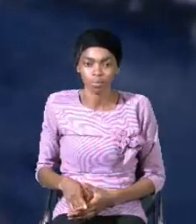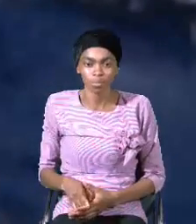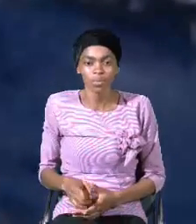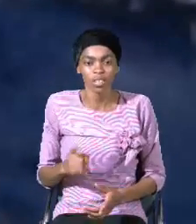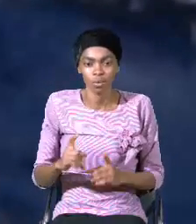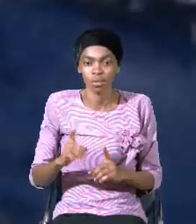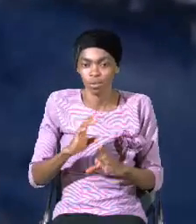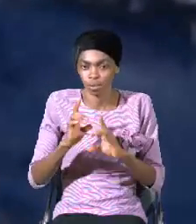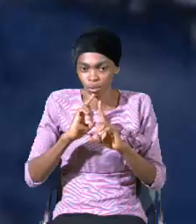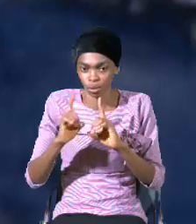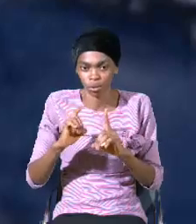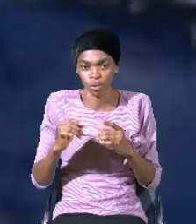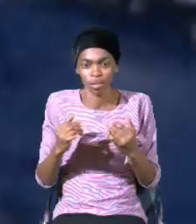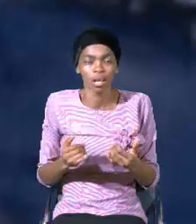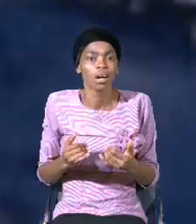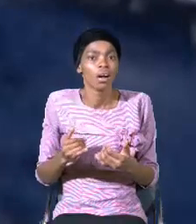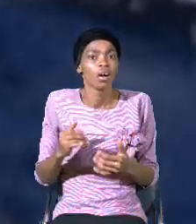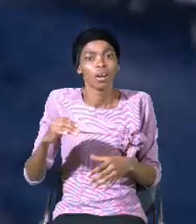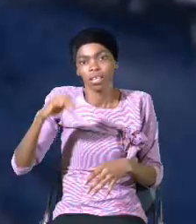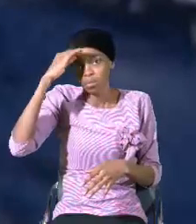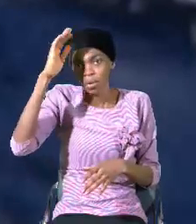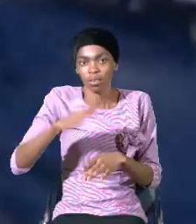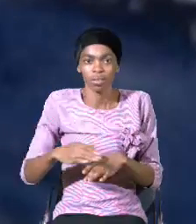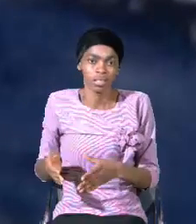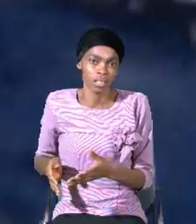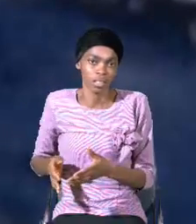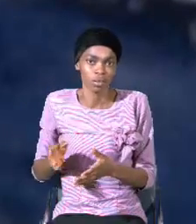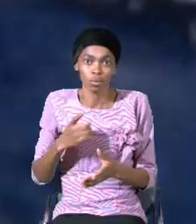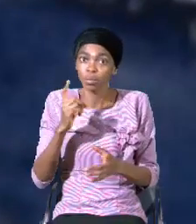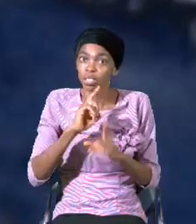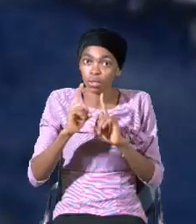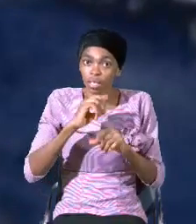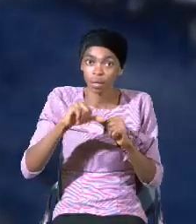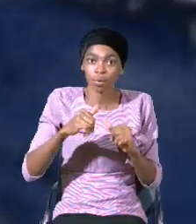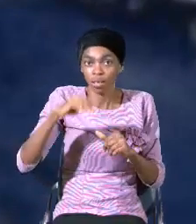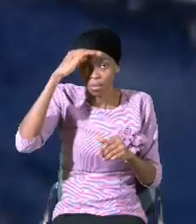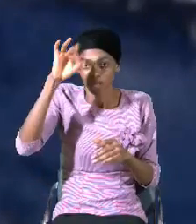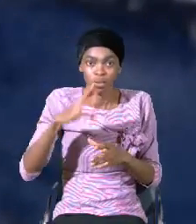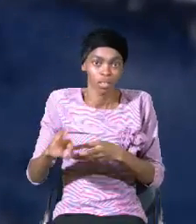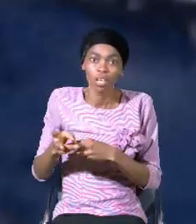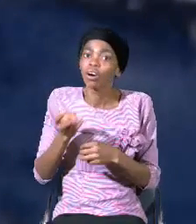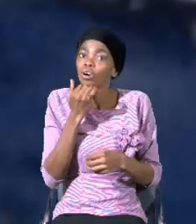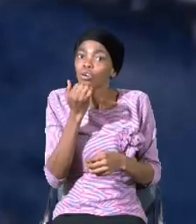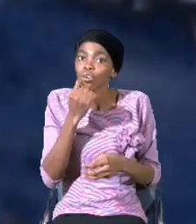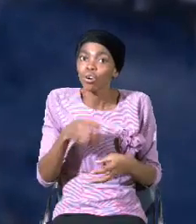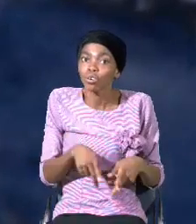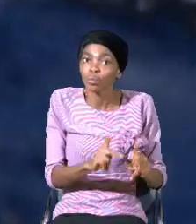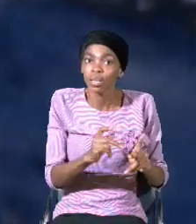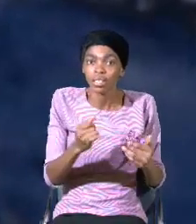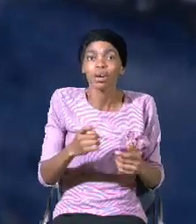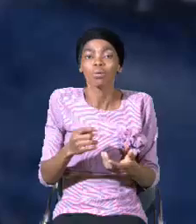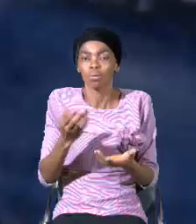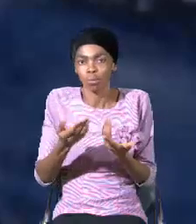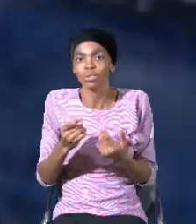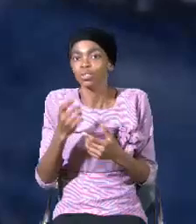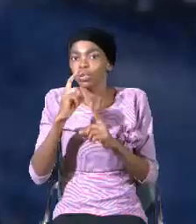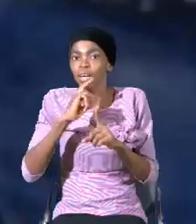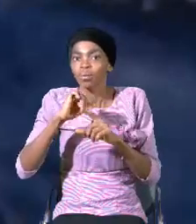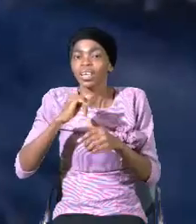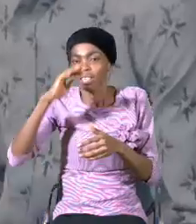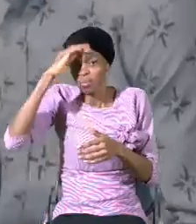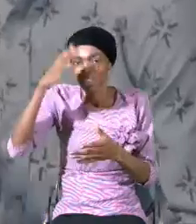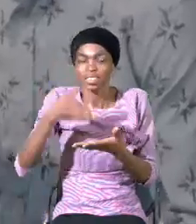man on the right path. I want to talk to you. I said I want to talk about you. I said I want